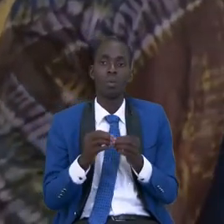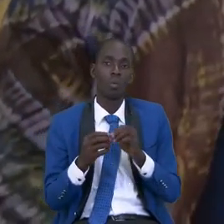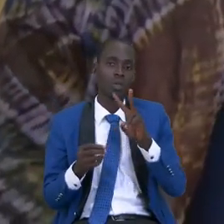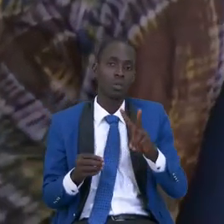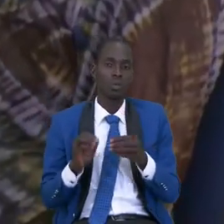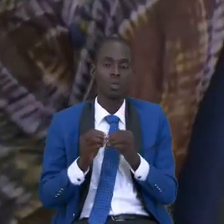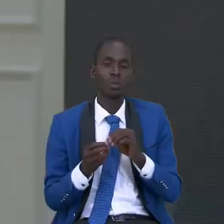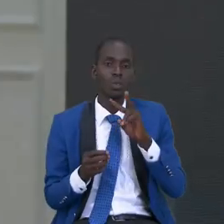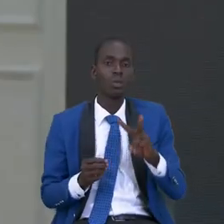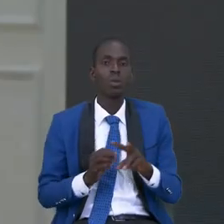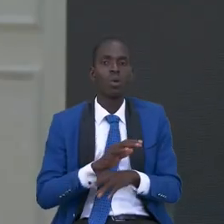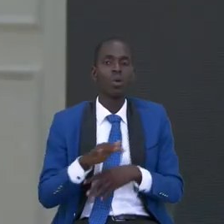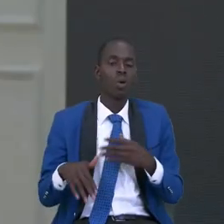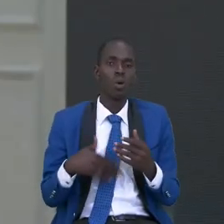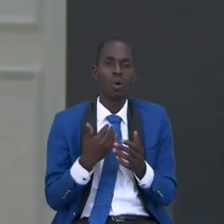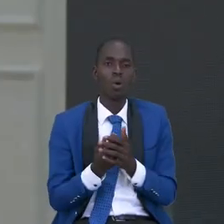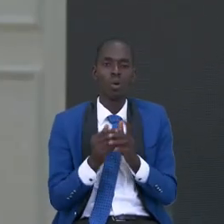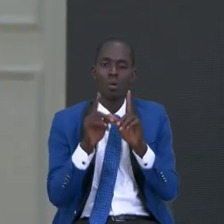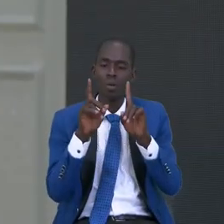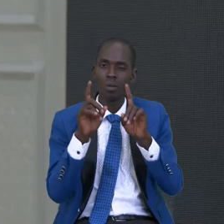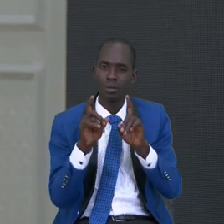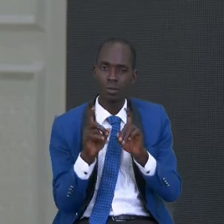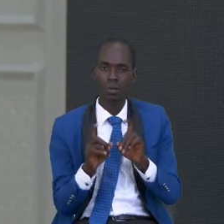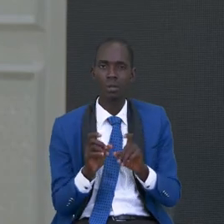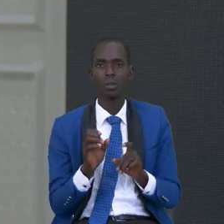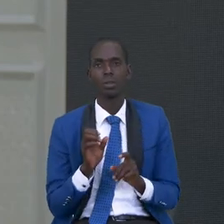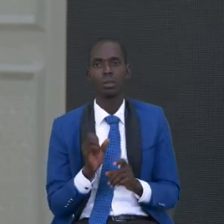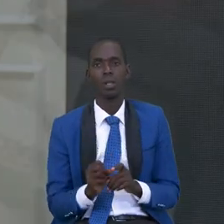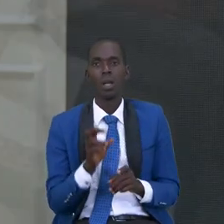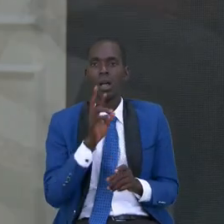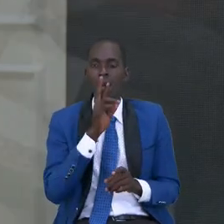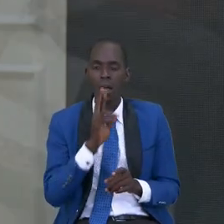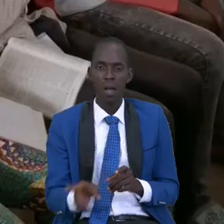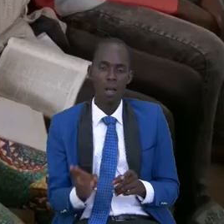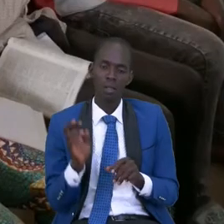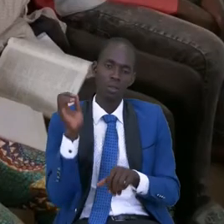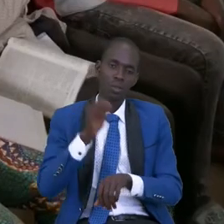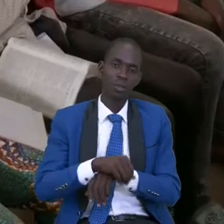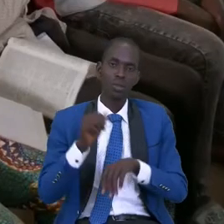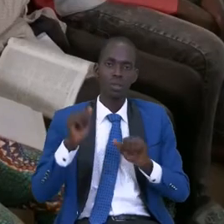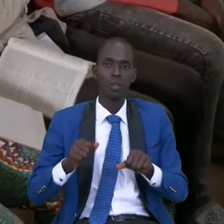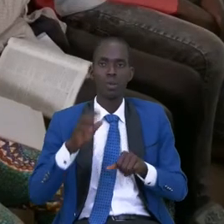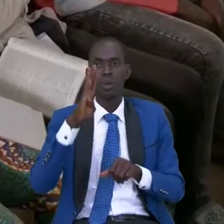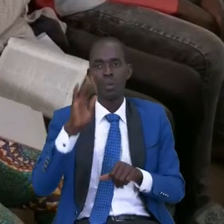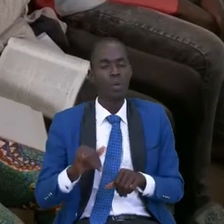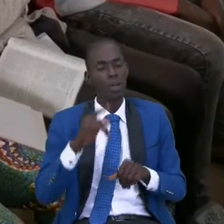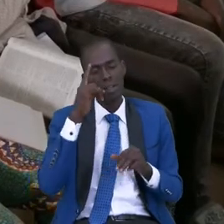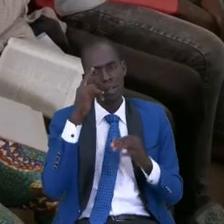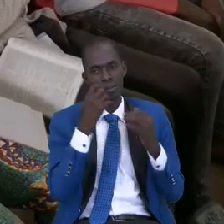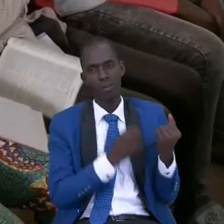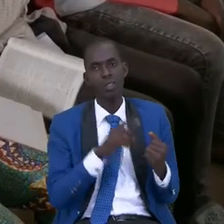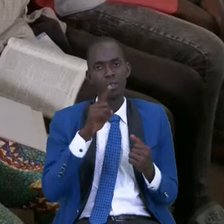Number two, all tests, all trials are passable by faith. You